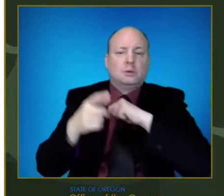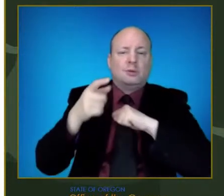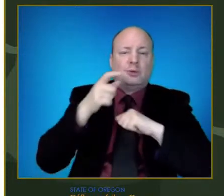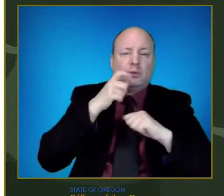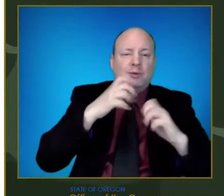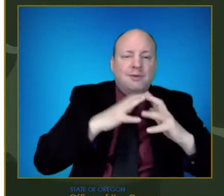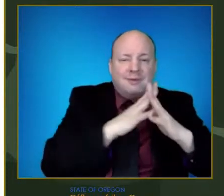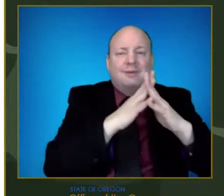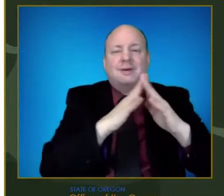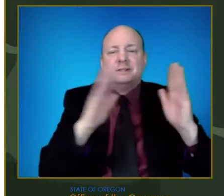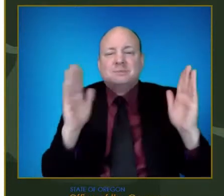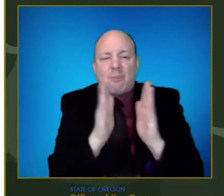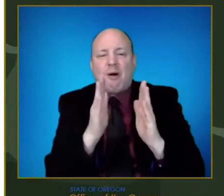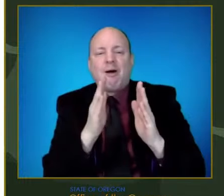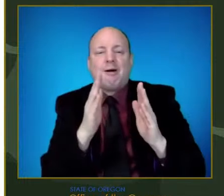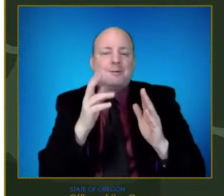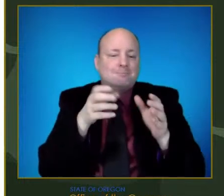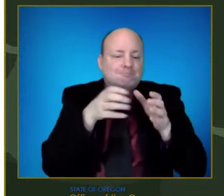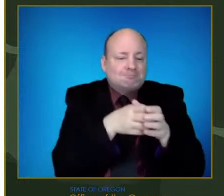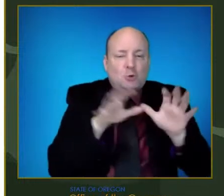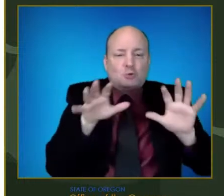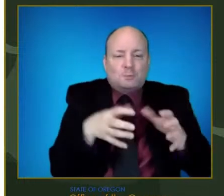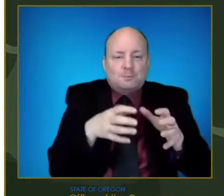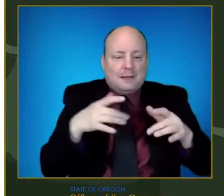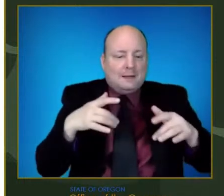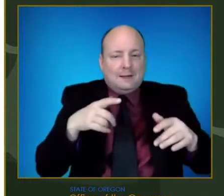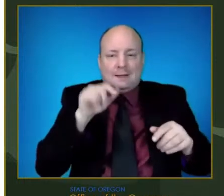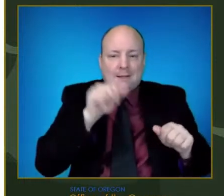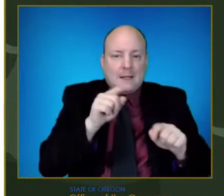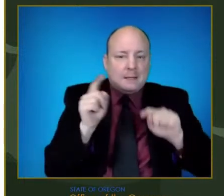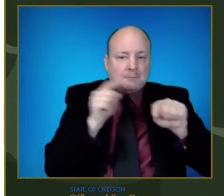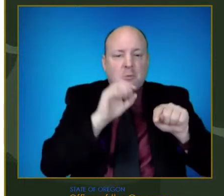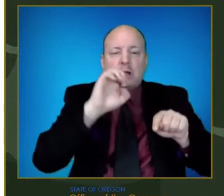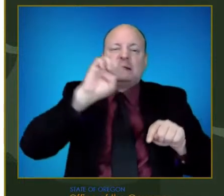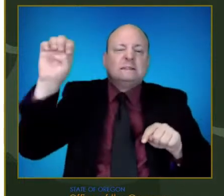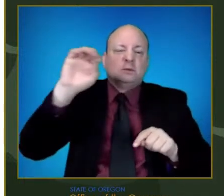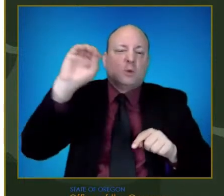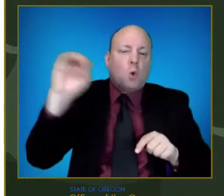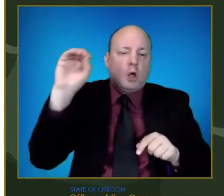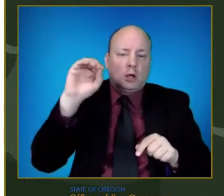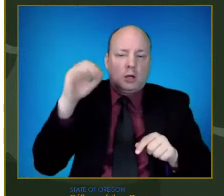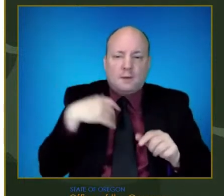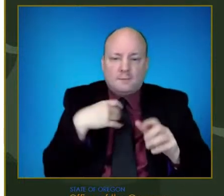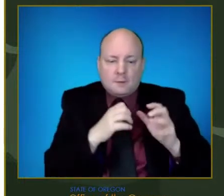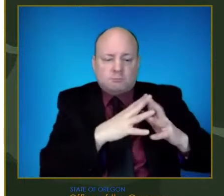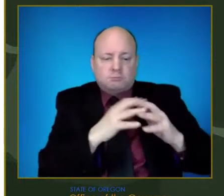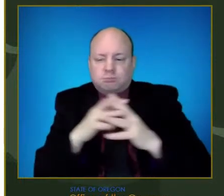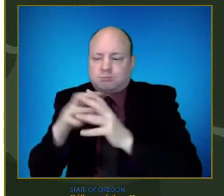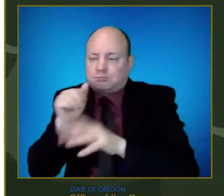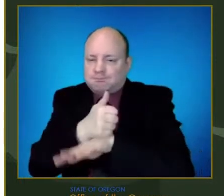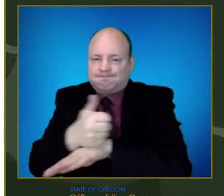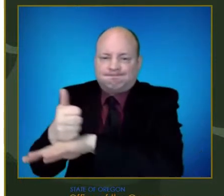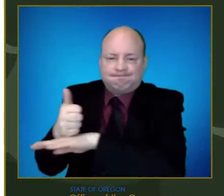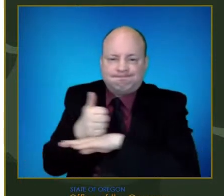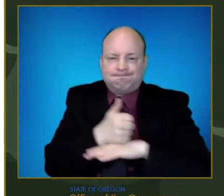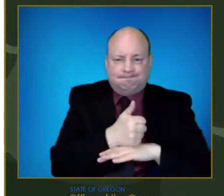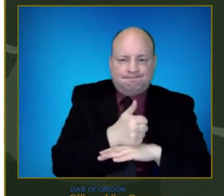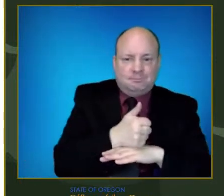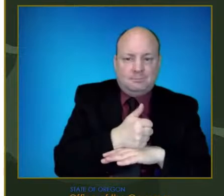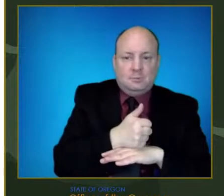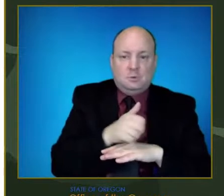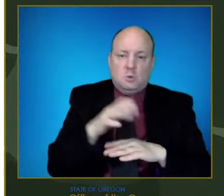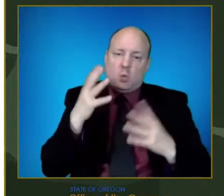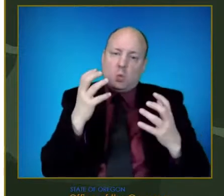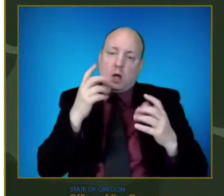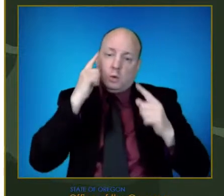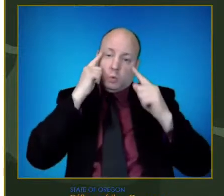5th to the 13th, and in Malheur, April 14th and 15th. The goal is to administer 2,000 J&J vaccines using a